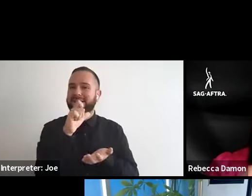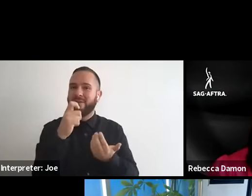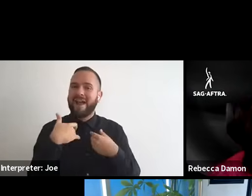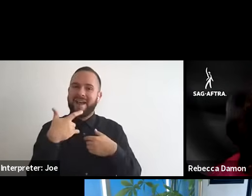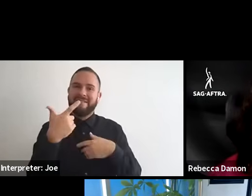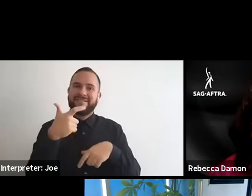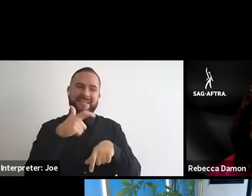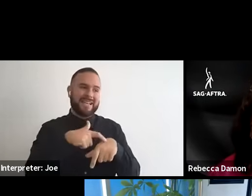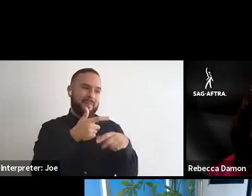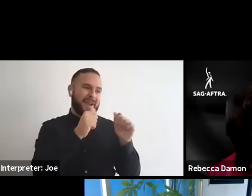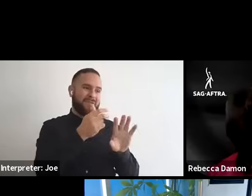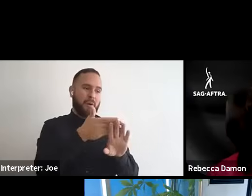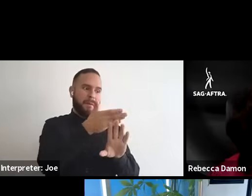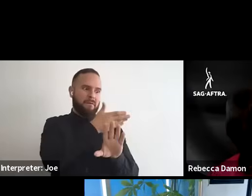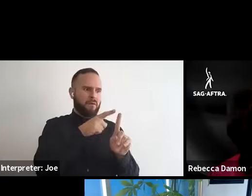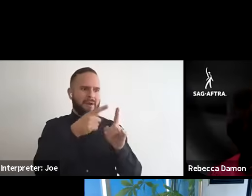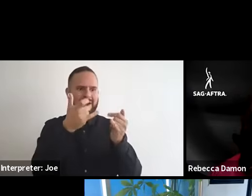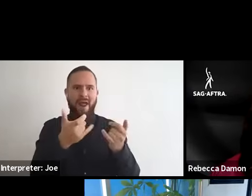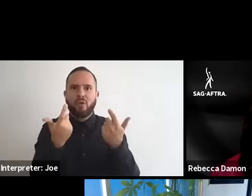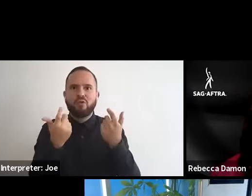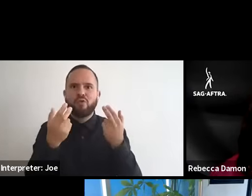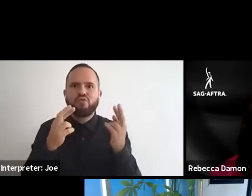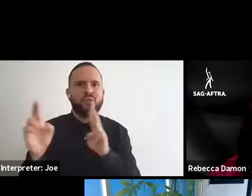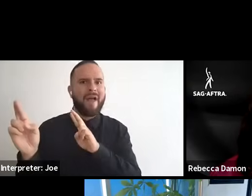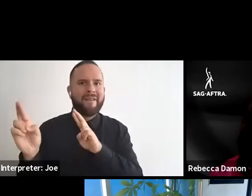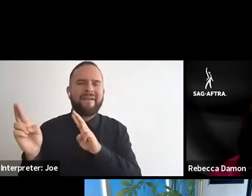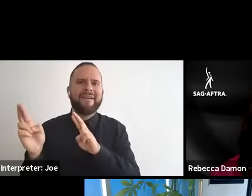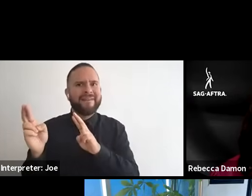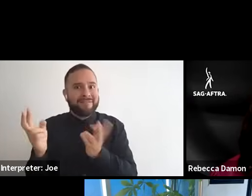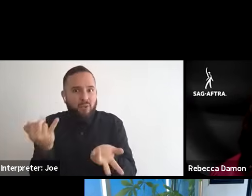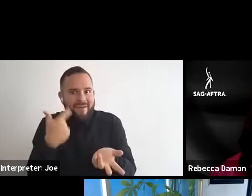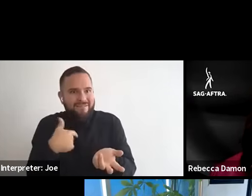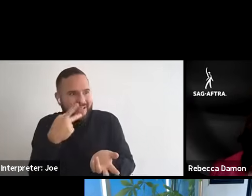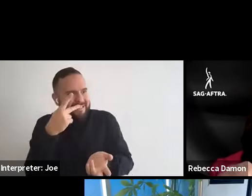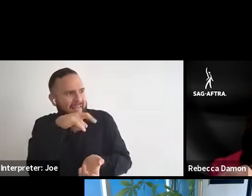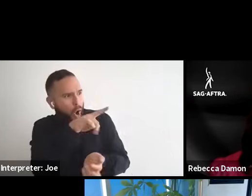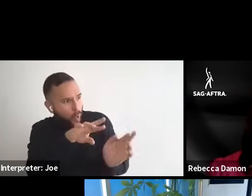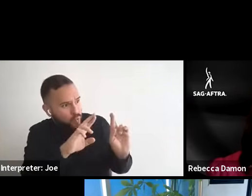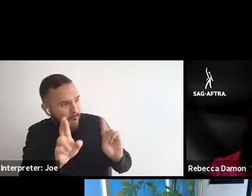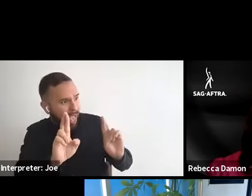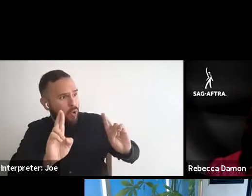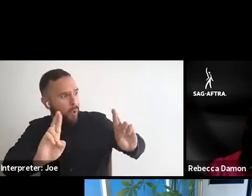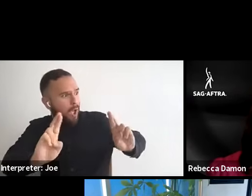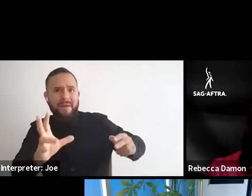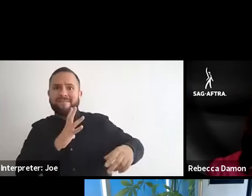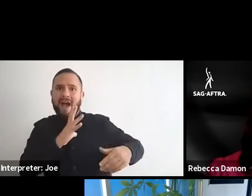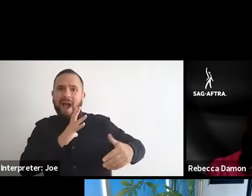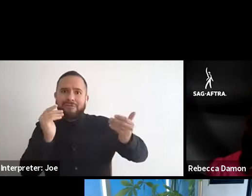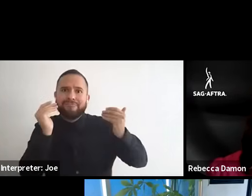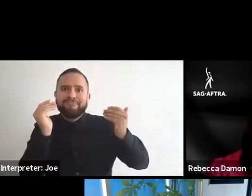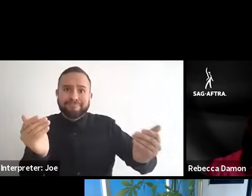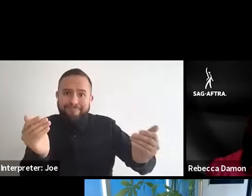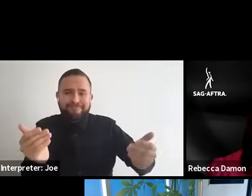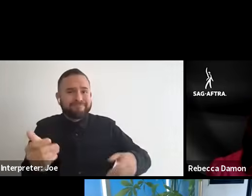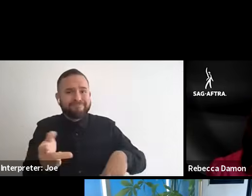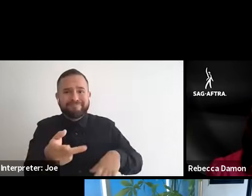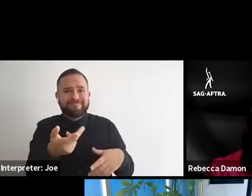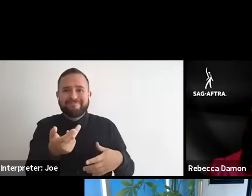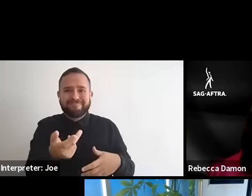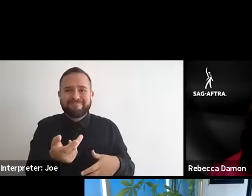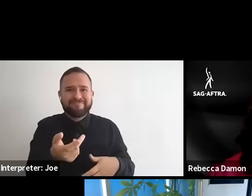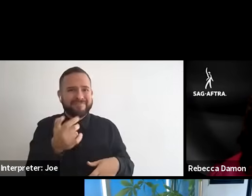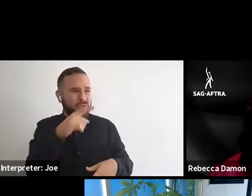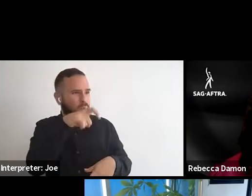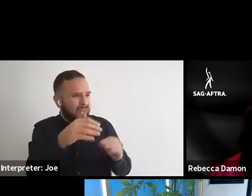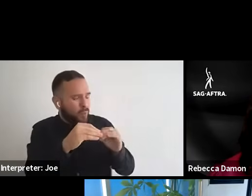anybody at their point in their life where they're just ready, we're just like, let's go, go do, train like this, let's shoot like that if you need more